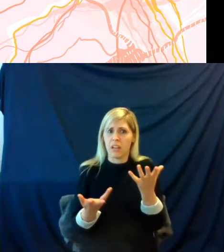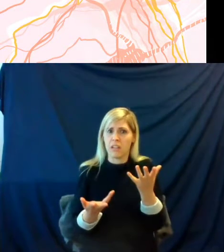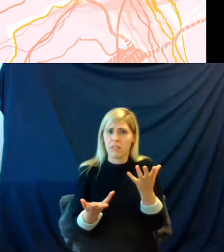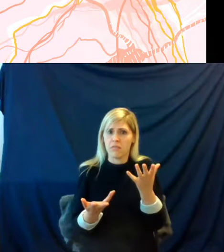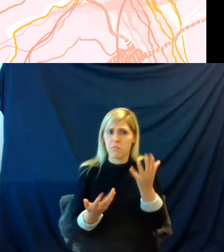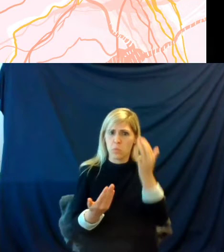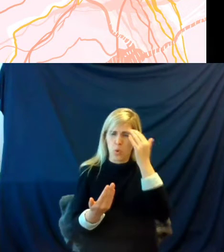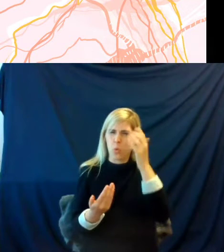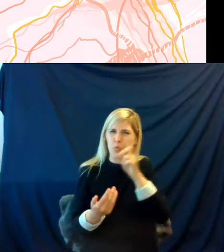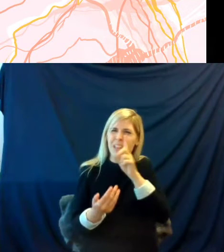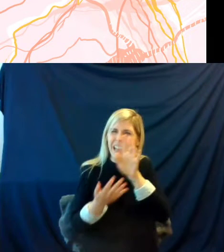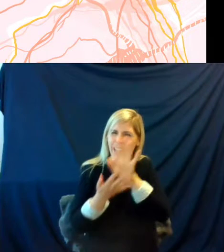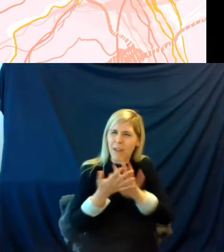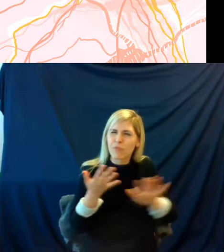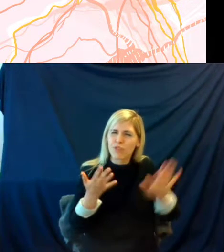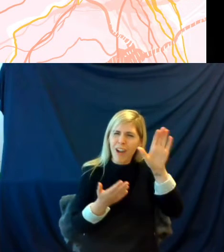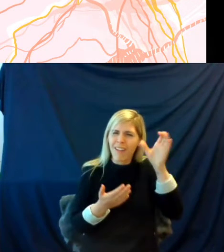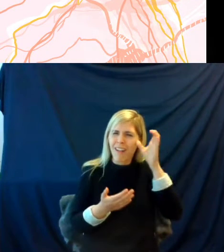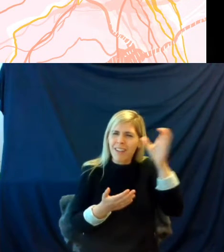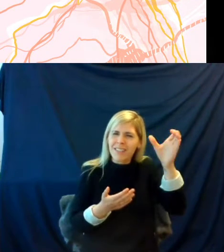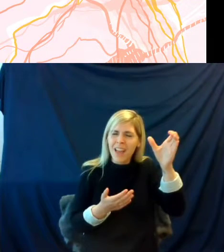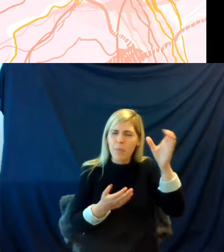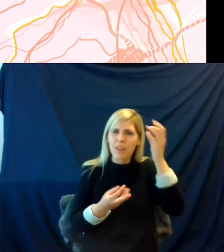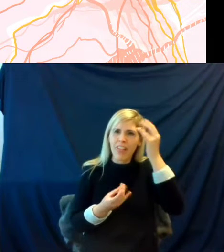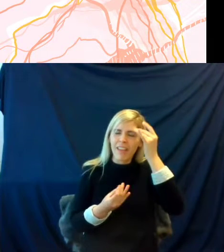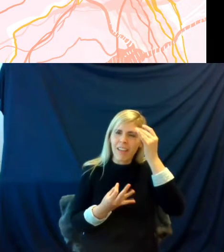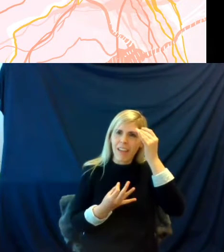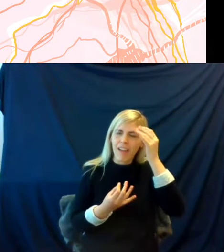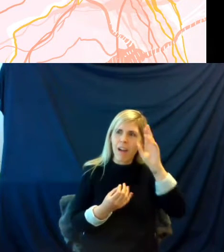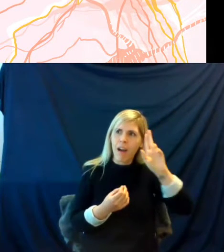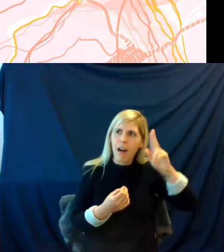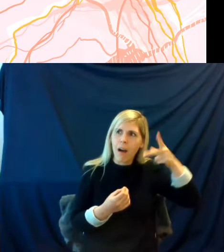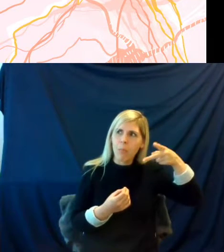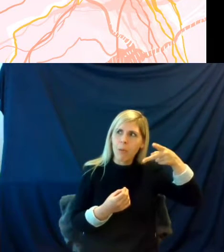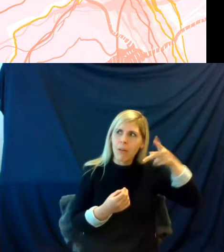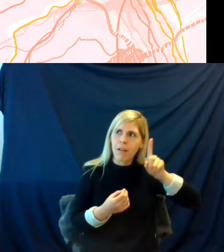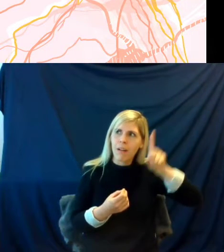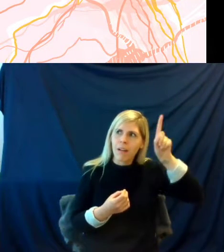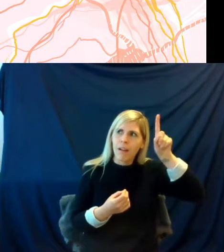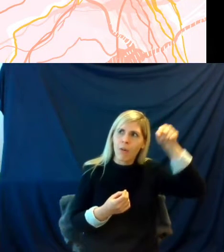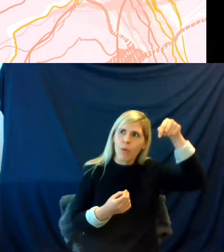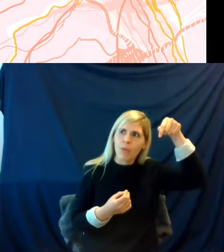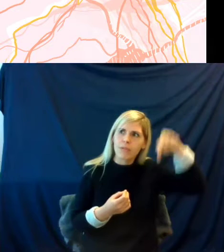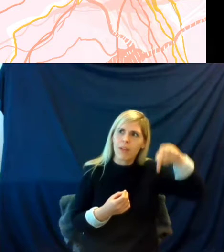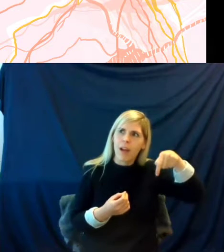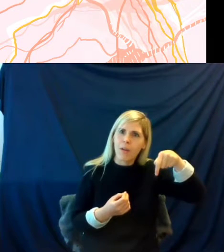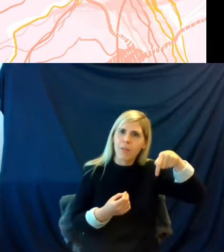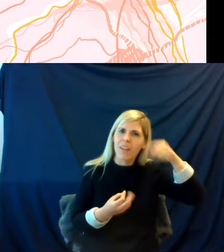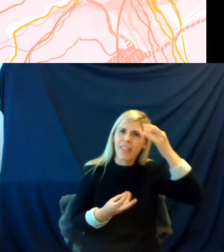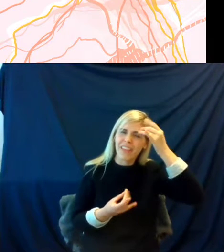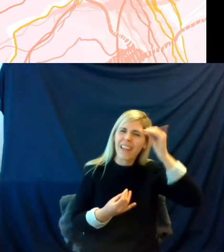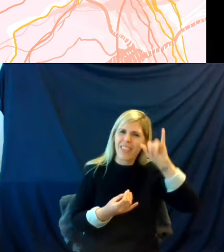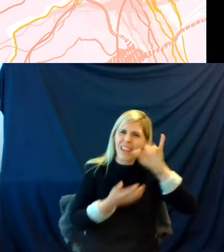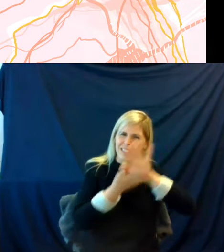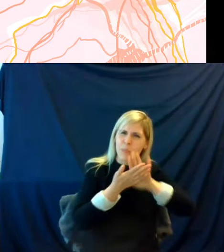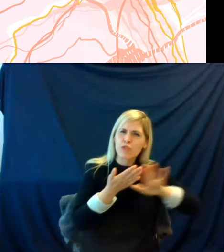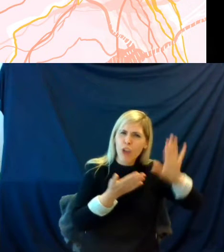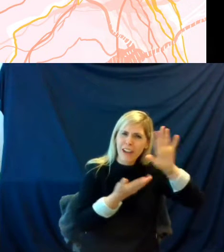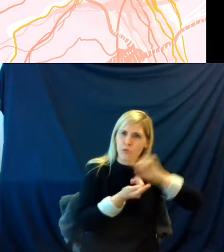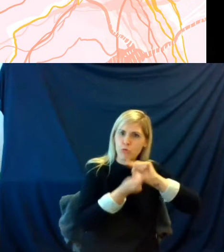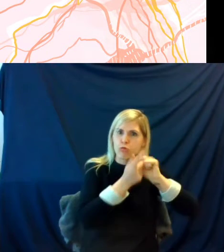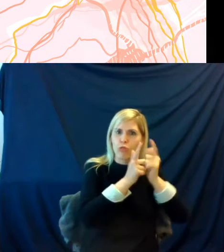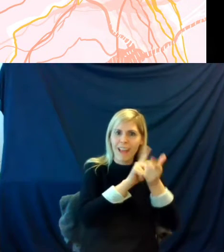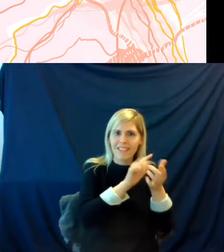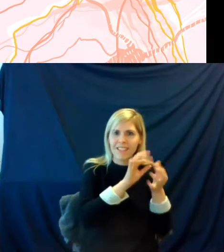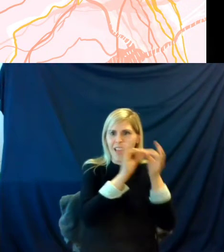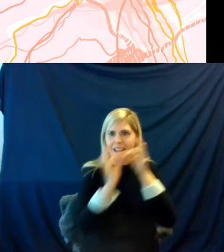accurate given that it's such an abstract concept of thinking up or down, and thinking, and then translating